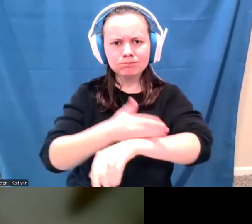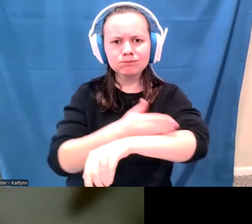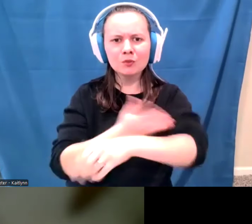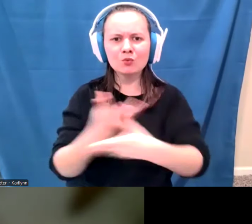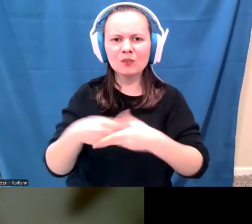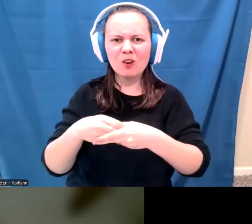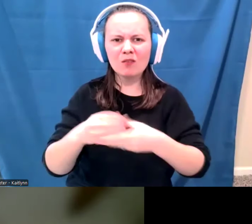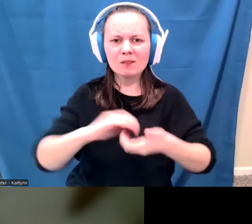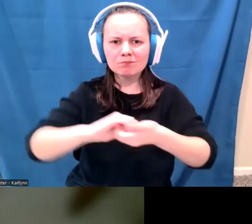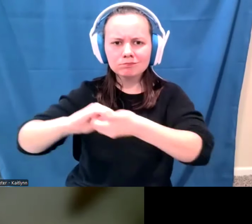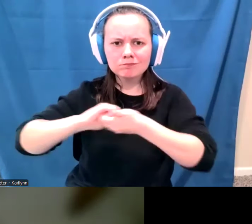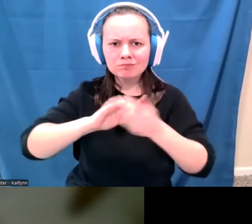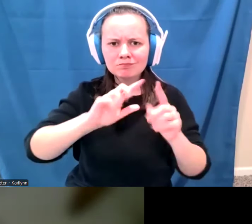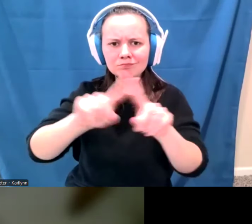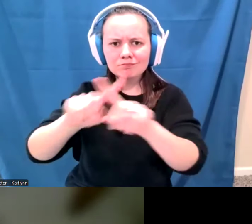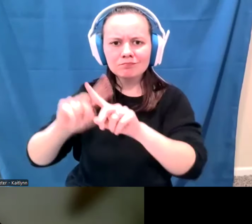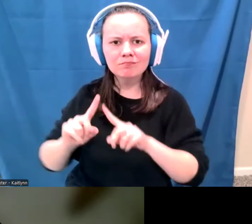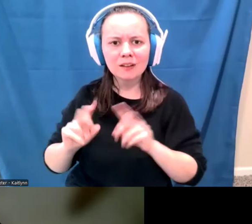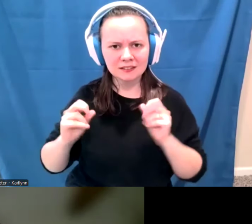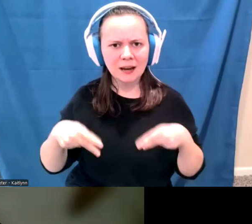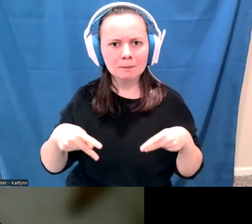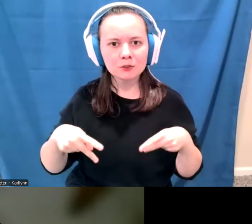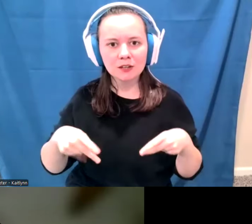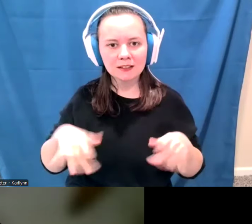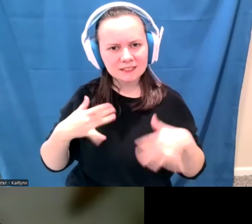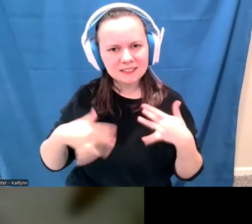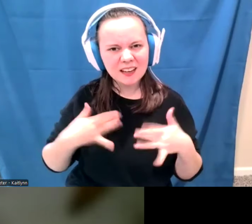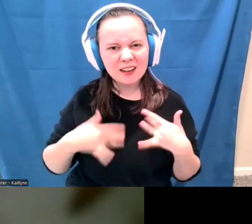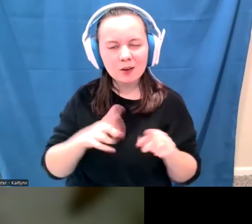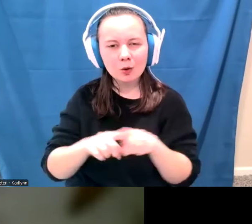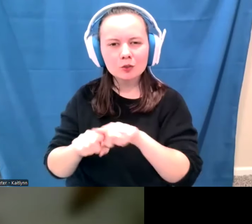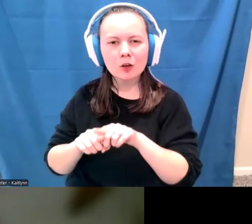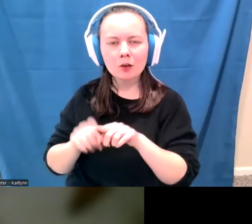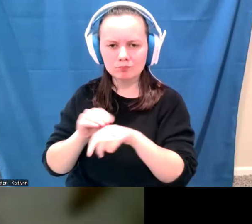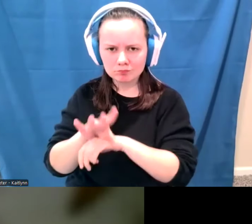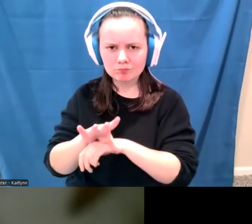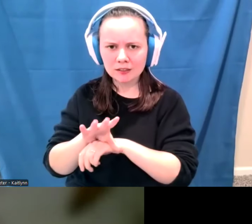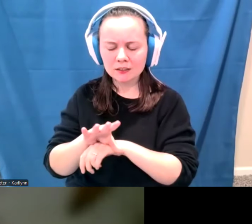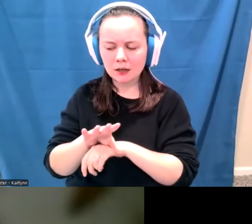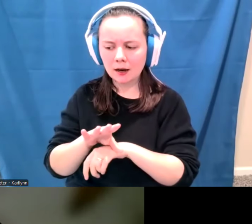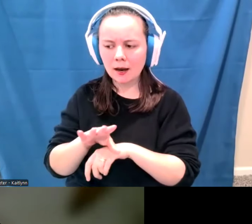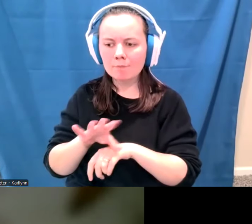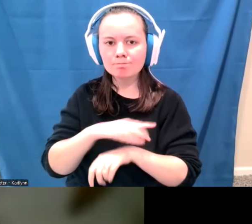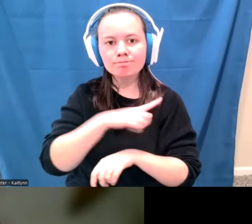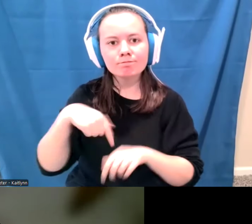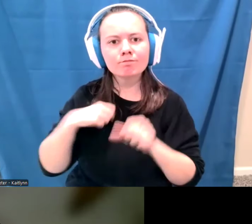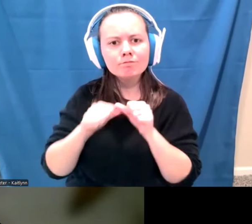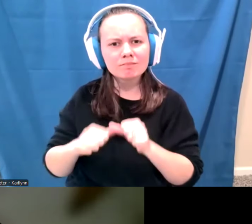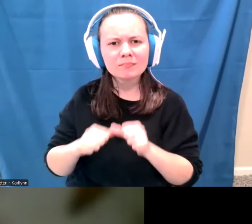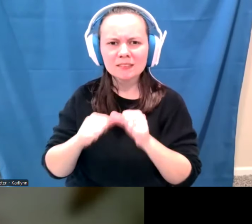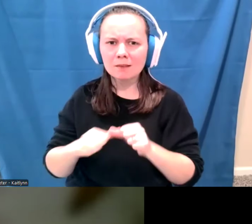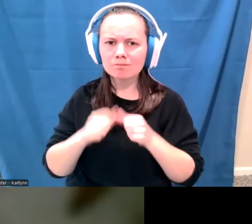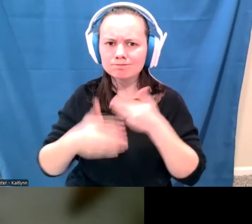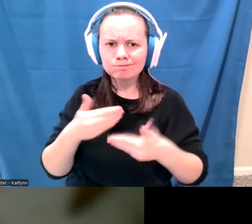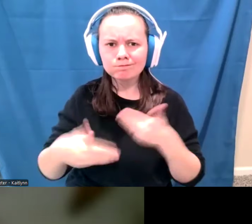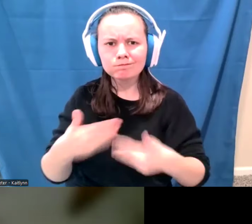partners so that's the opportunity. That's what's exciting. And it is also the recommendation that we just keep up with this momentum.